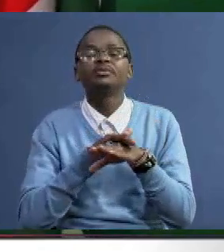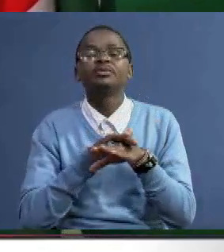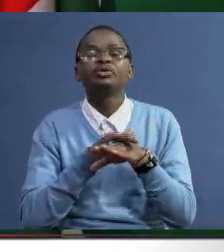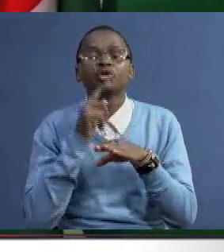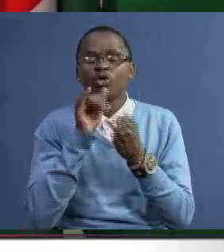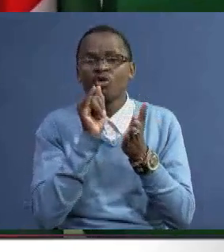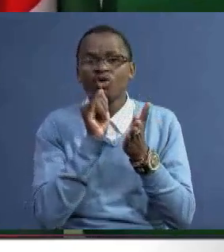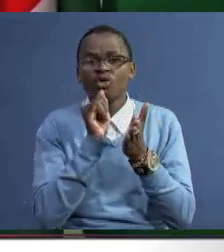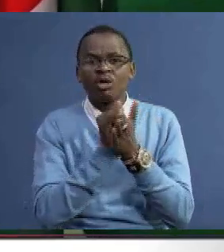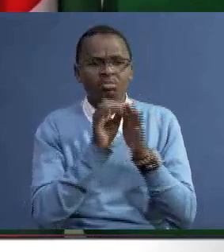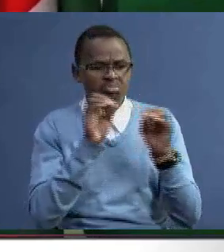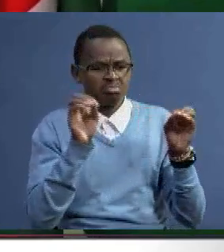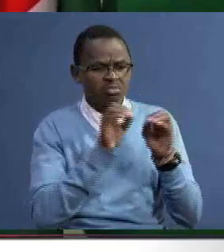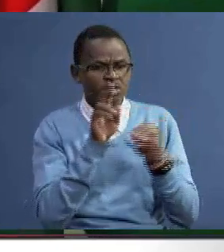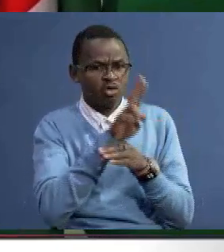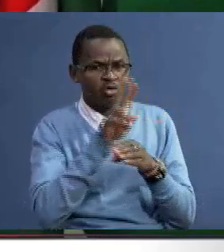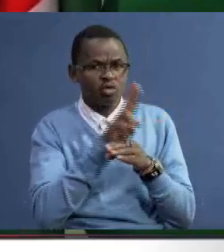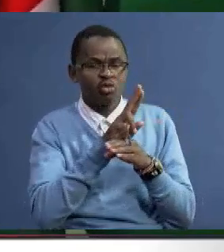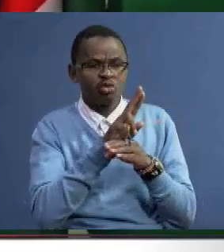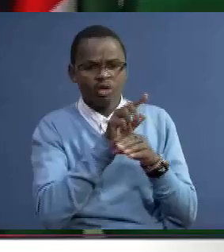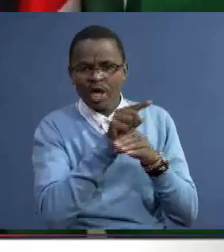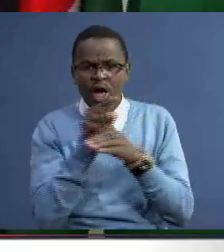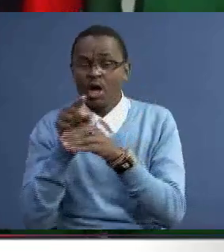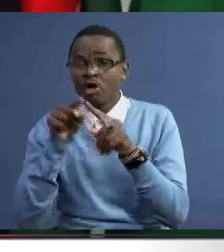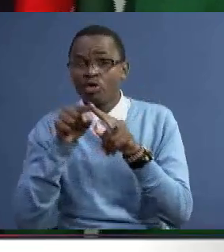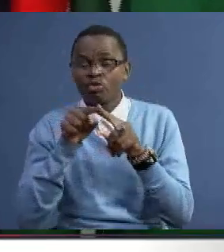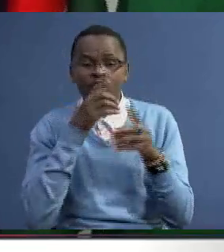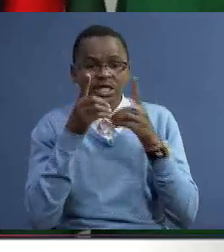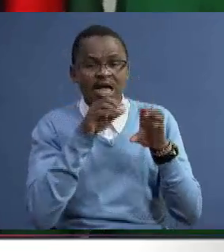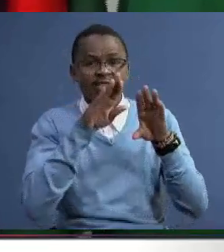so that they don't use social media to discuss the organization?